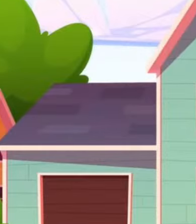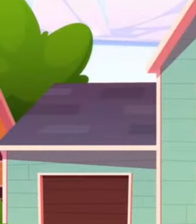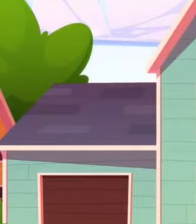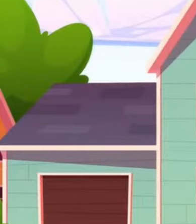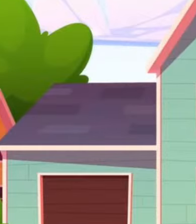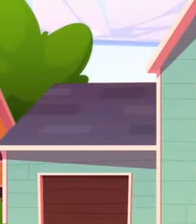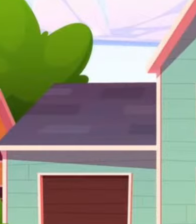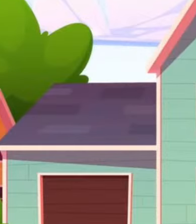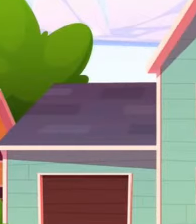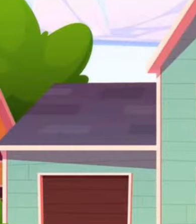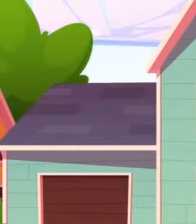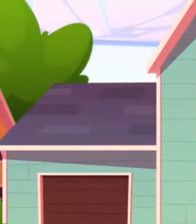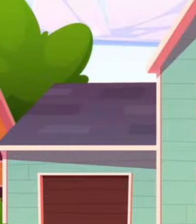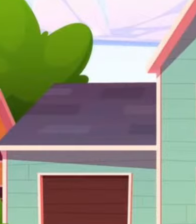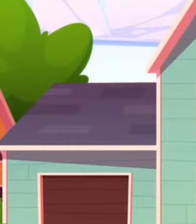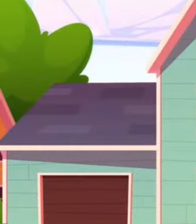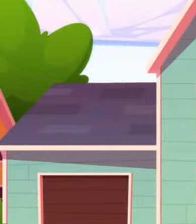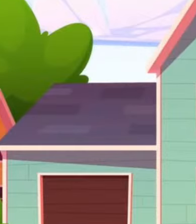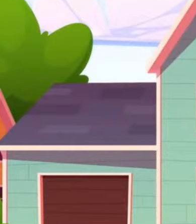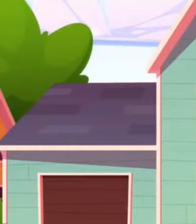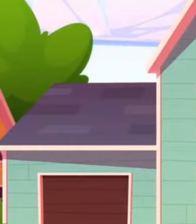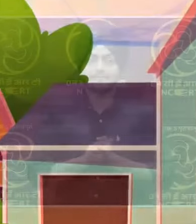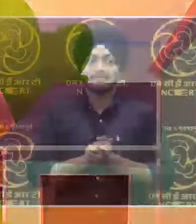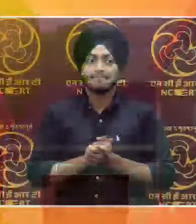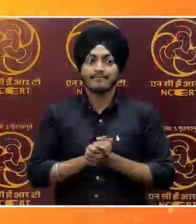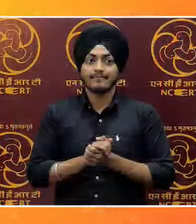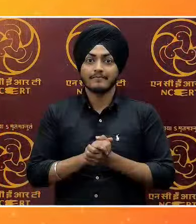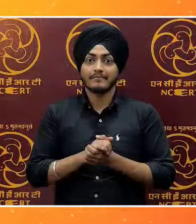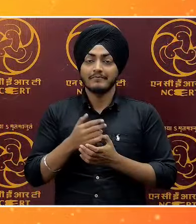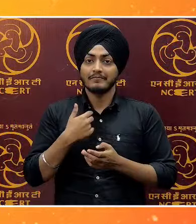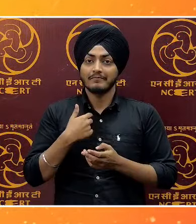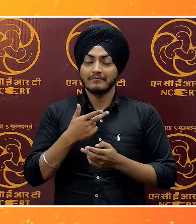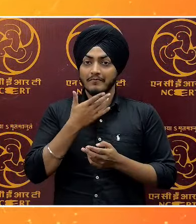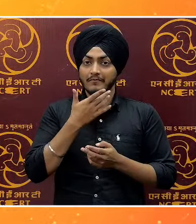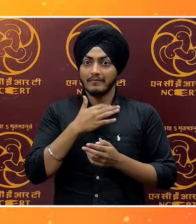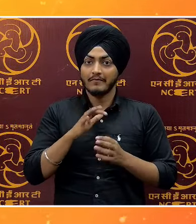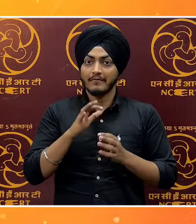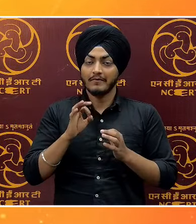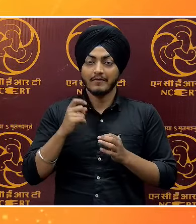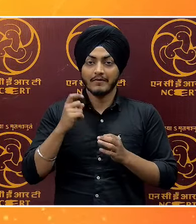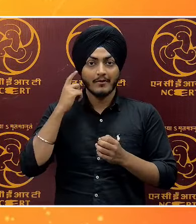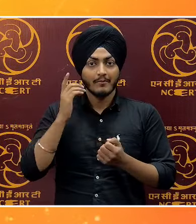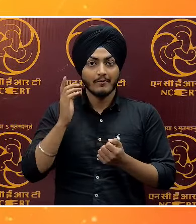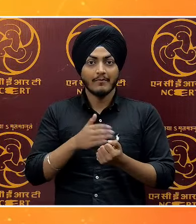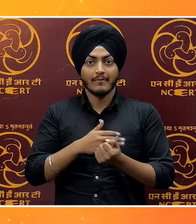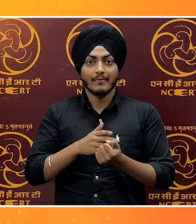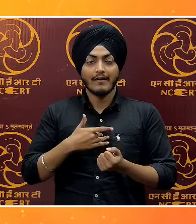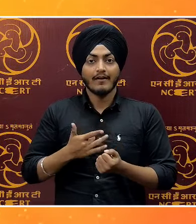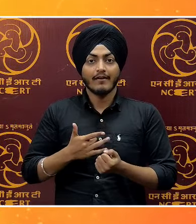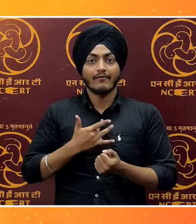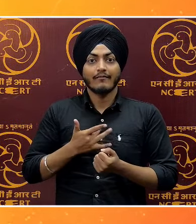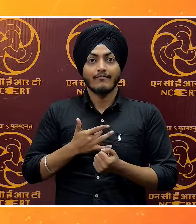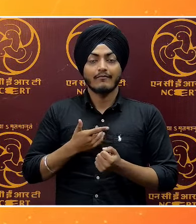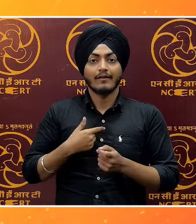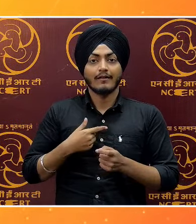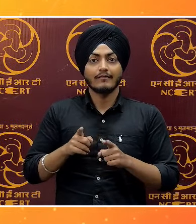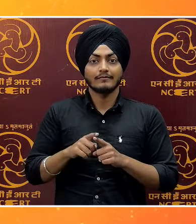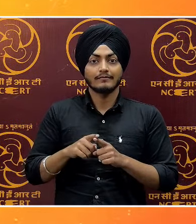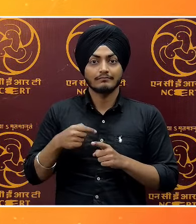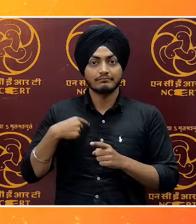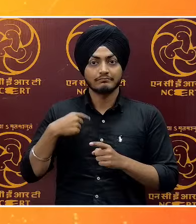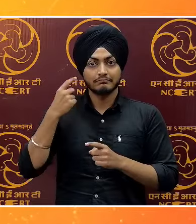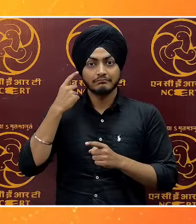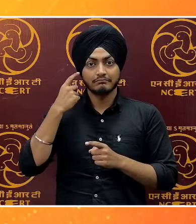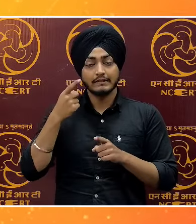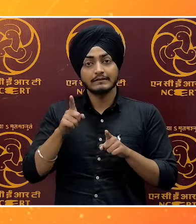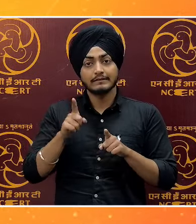this was the musical version Wonderful. of this poem. Great. I felt like listening to it, but of course you can